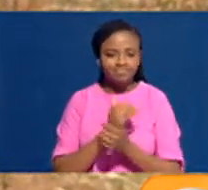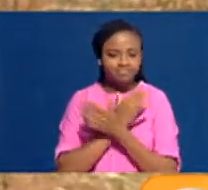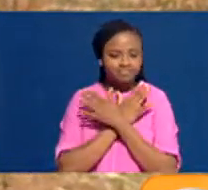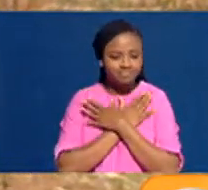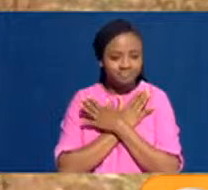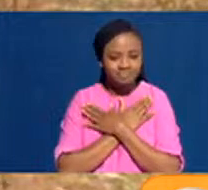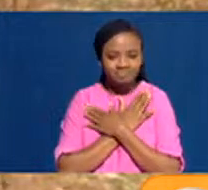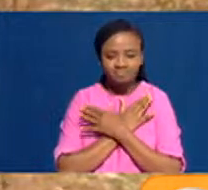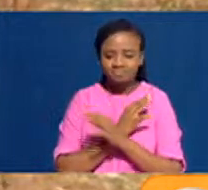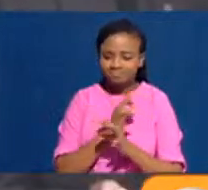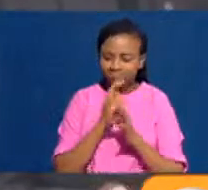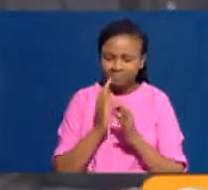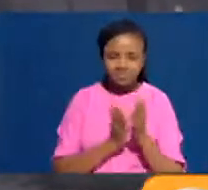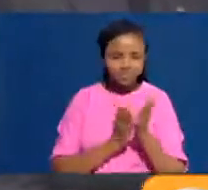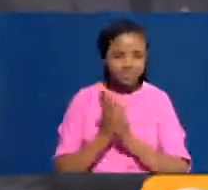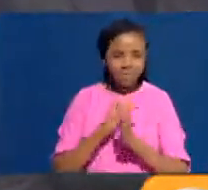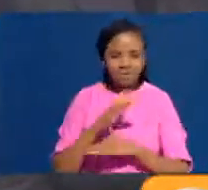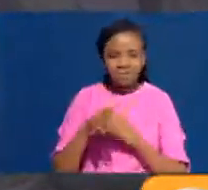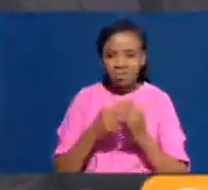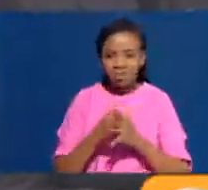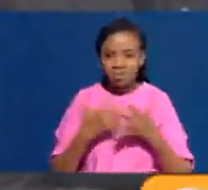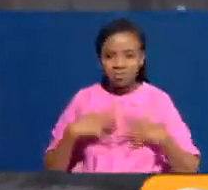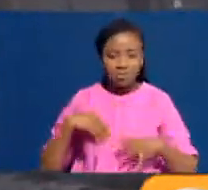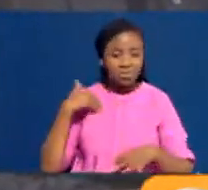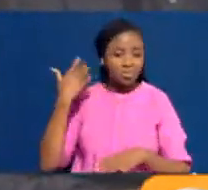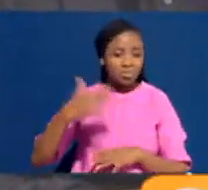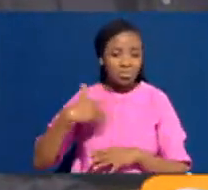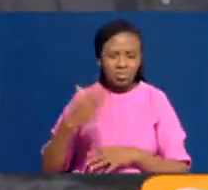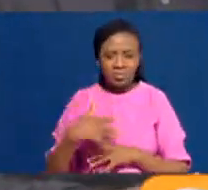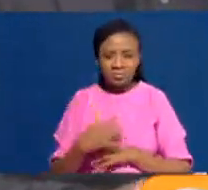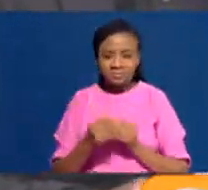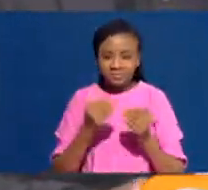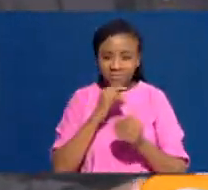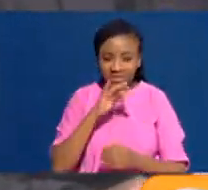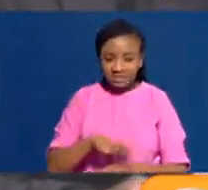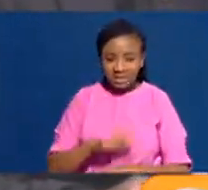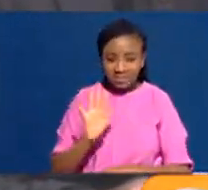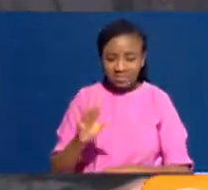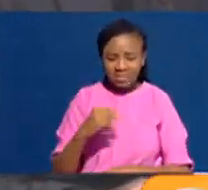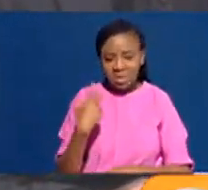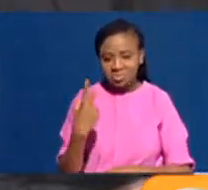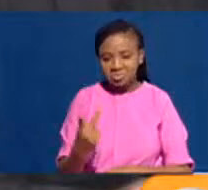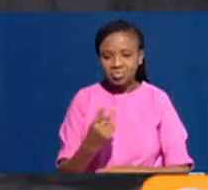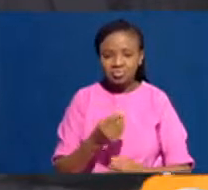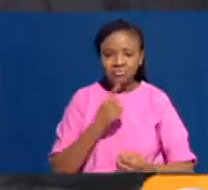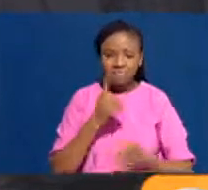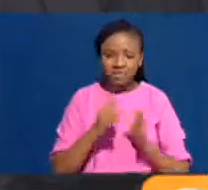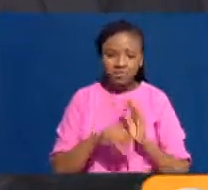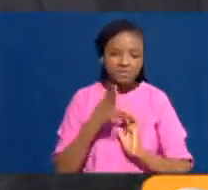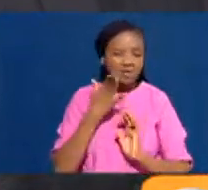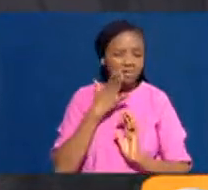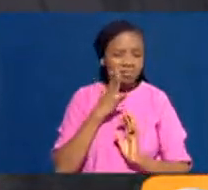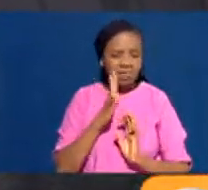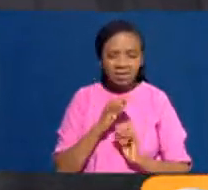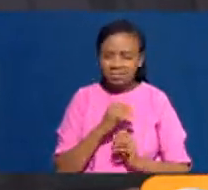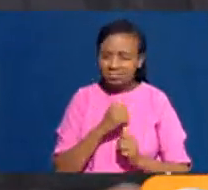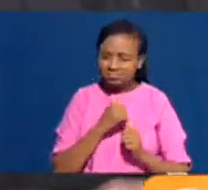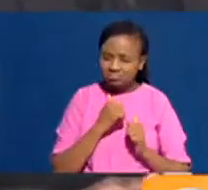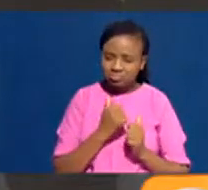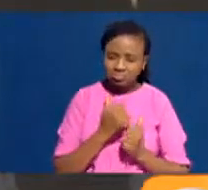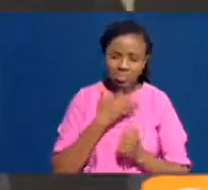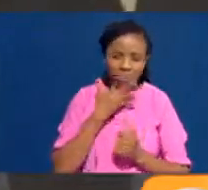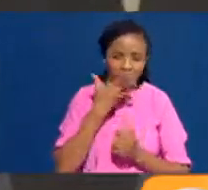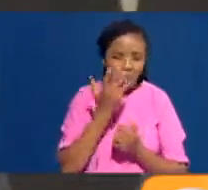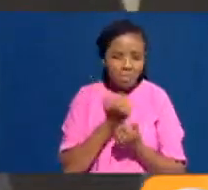soul who served everyone all the time. Her two sons shared emotional tributes, describing their mother as a